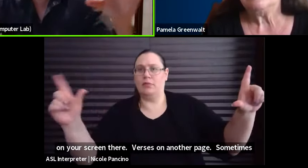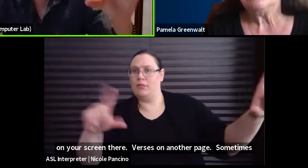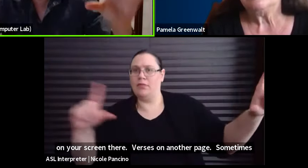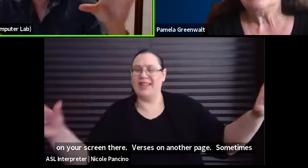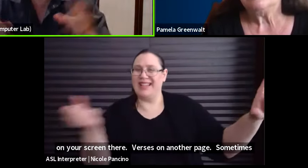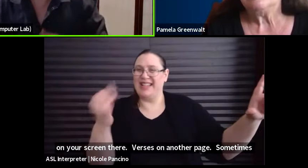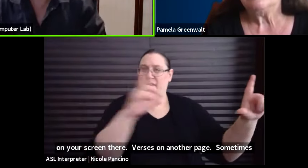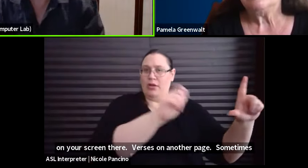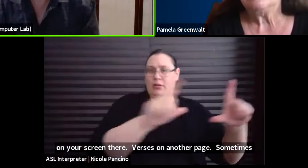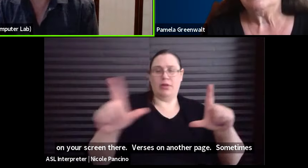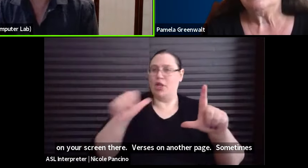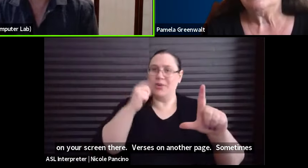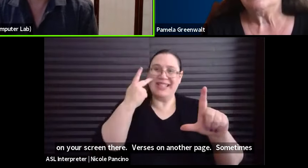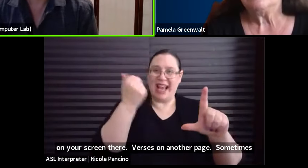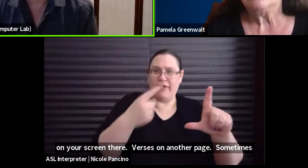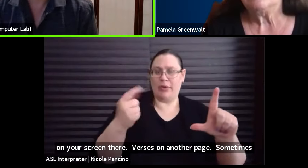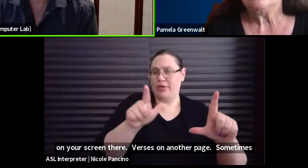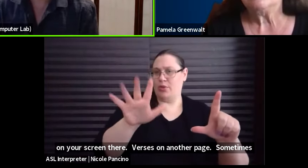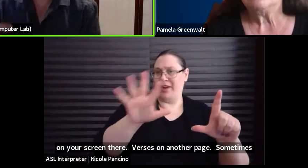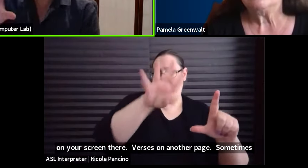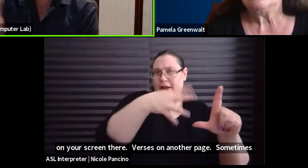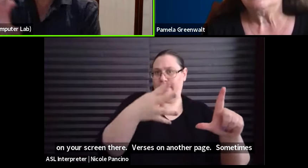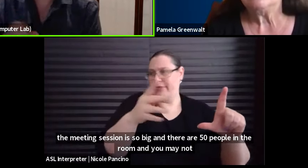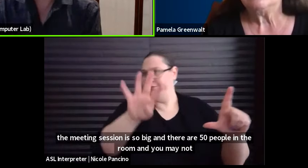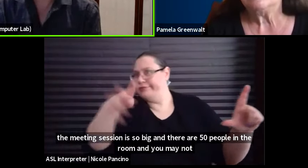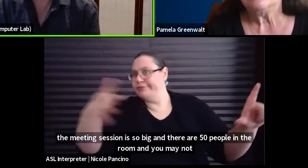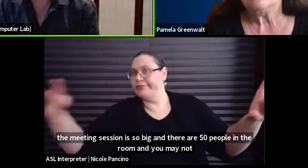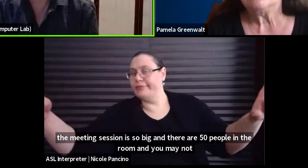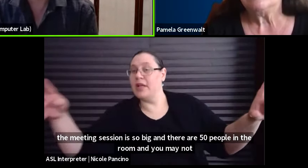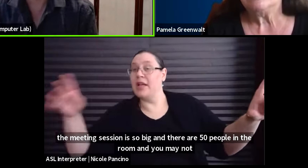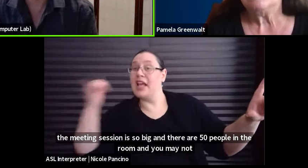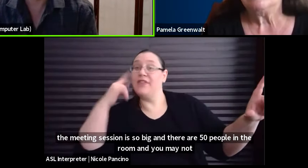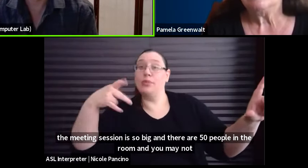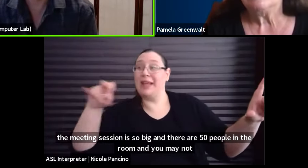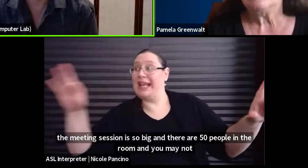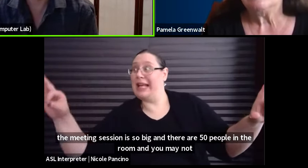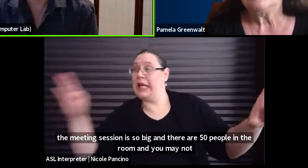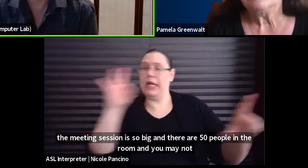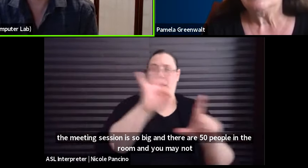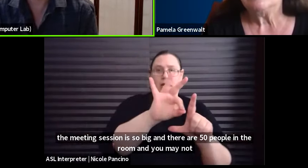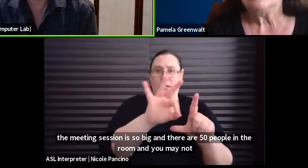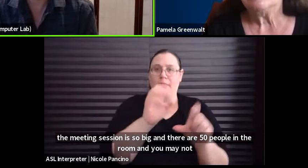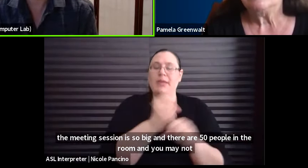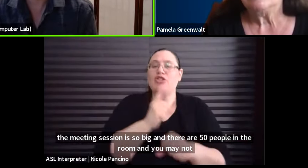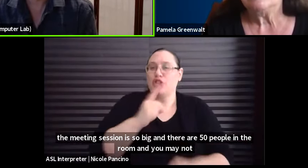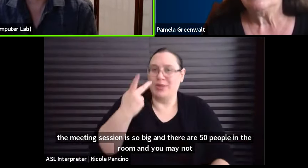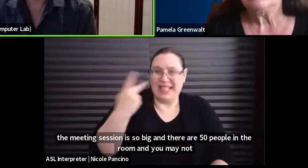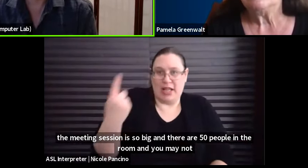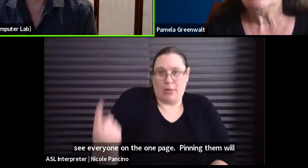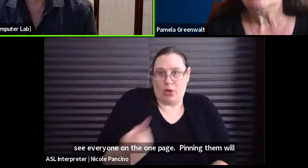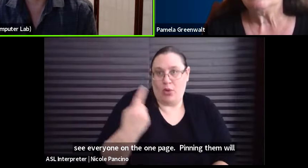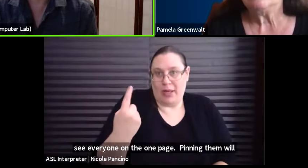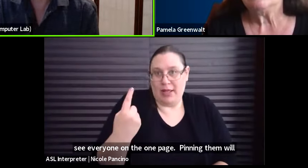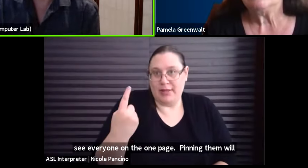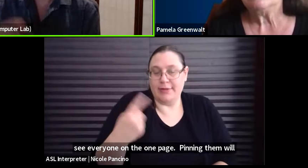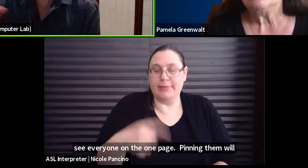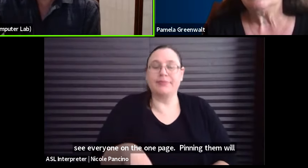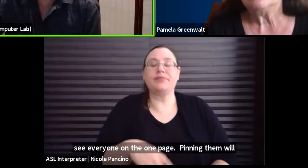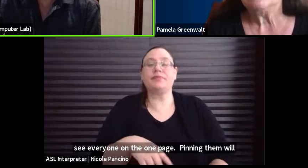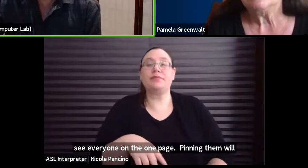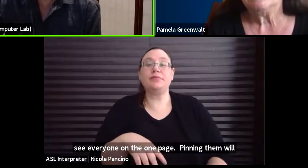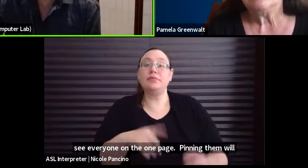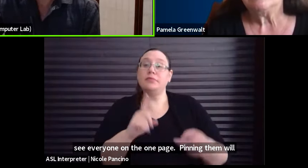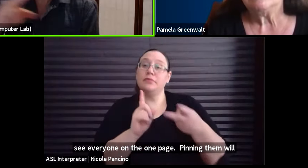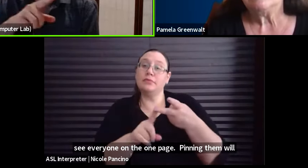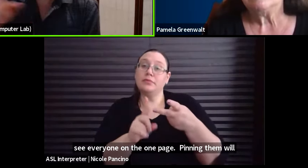see everybody on that one page. So pinning them will make sure that they are right in front of you at all times. You can also